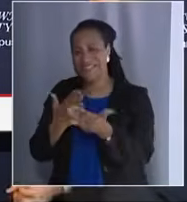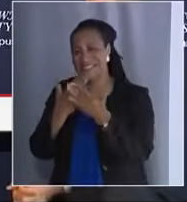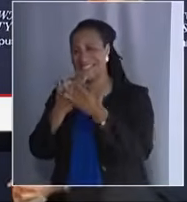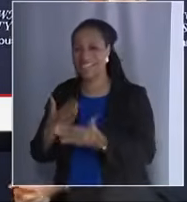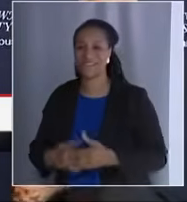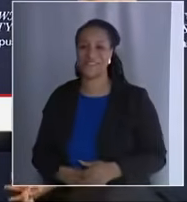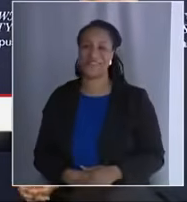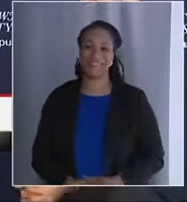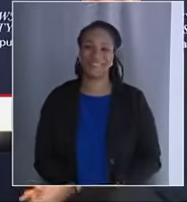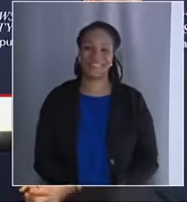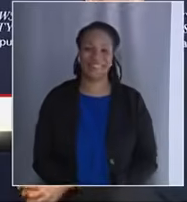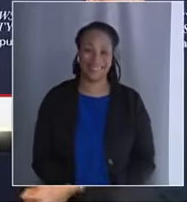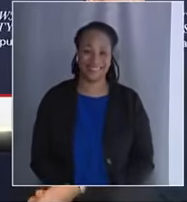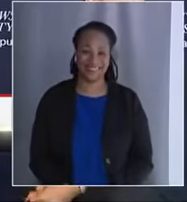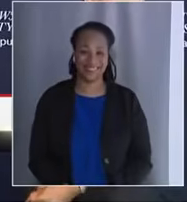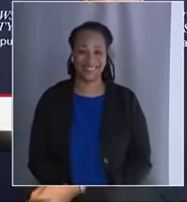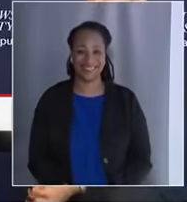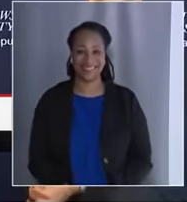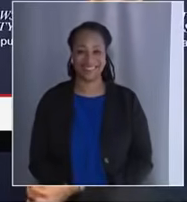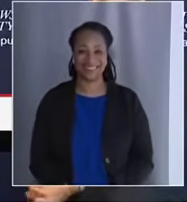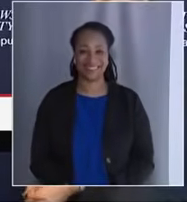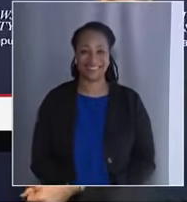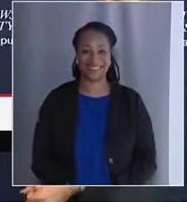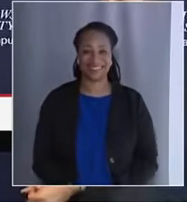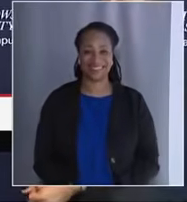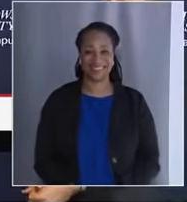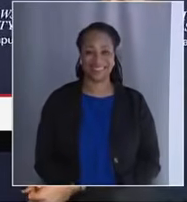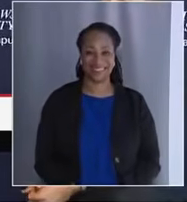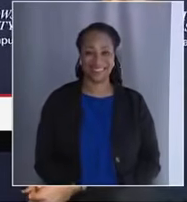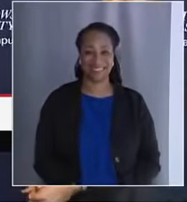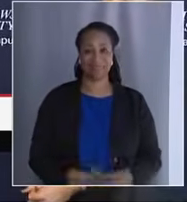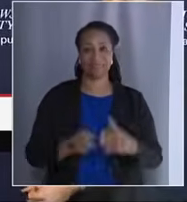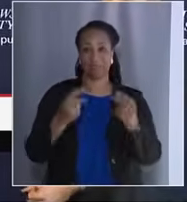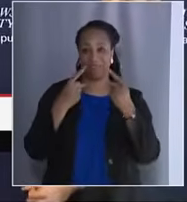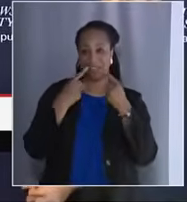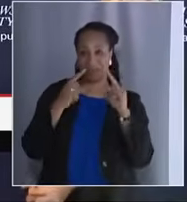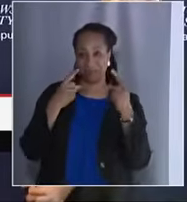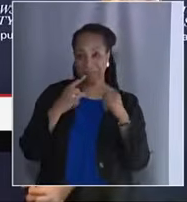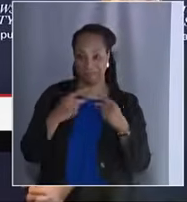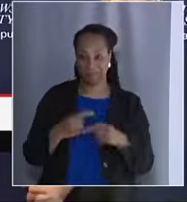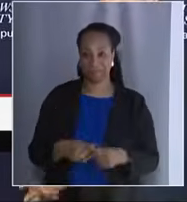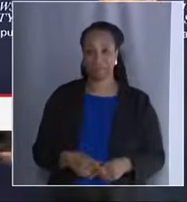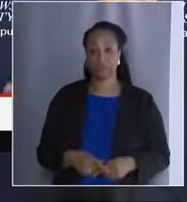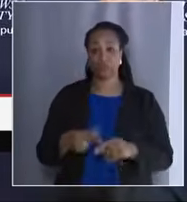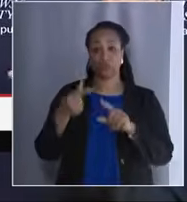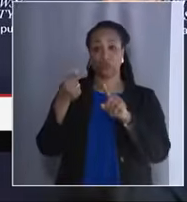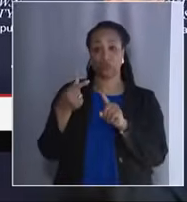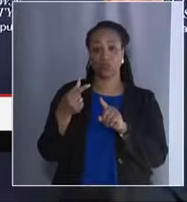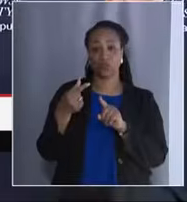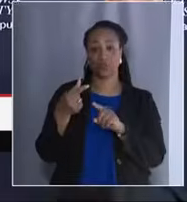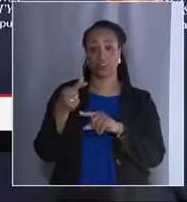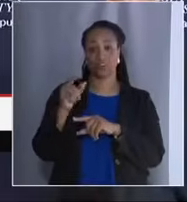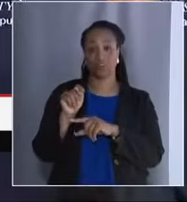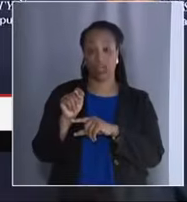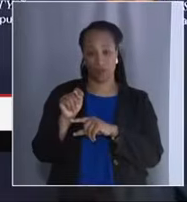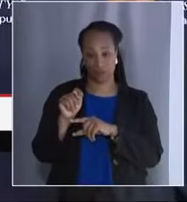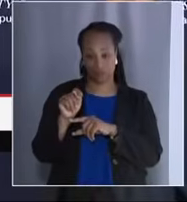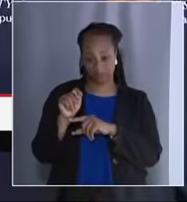Ladies and gentlemen, Interim President of Georgetown University, Robert M. Groves. Good morning.